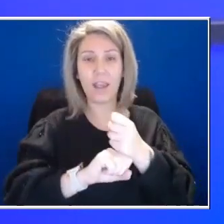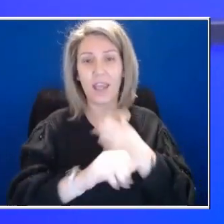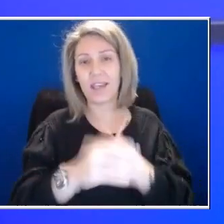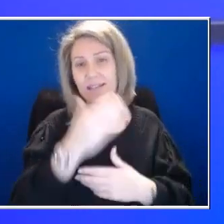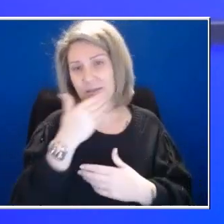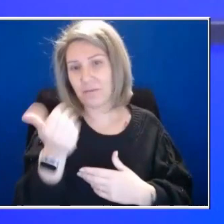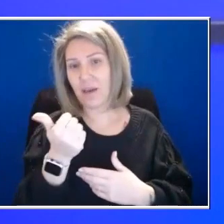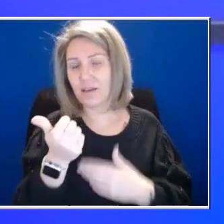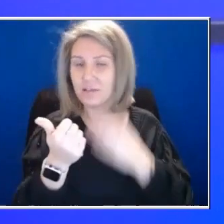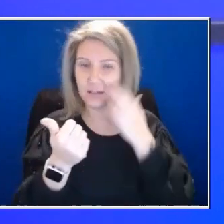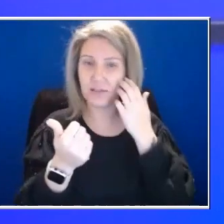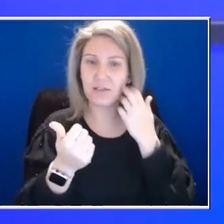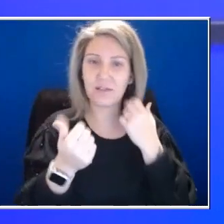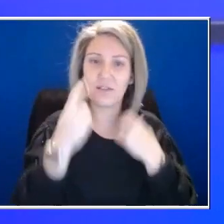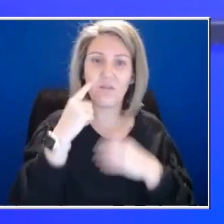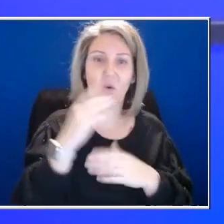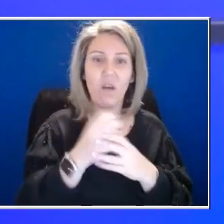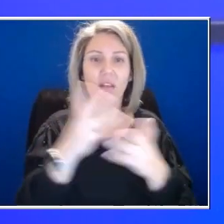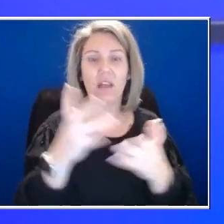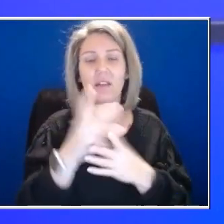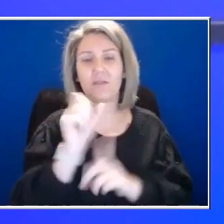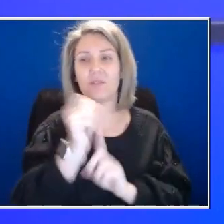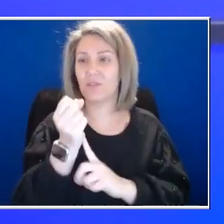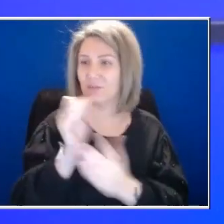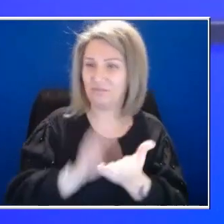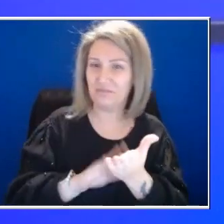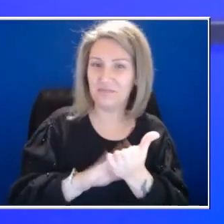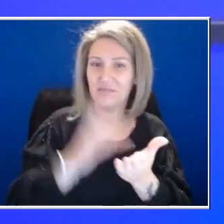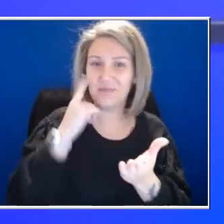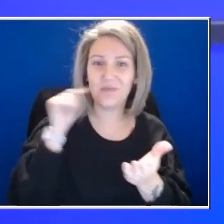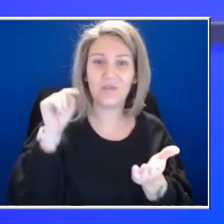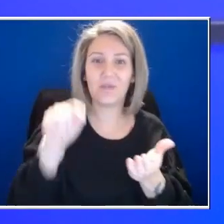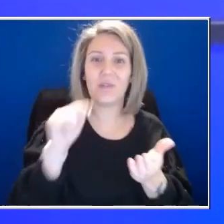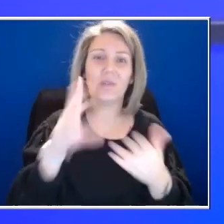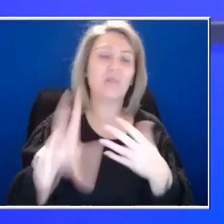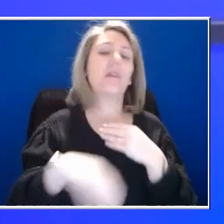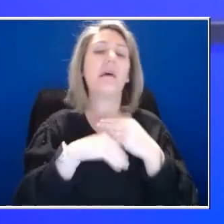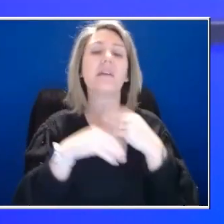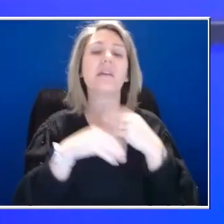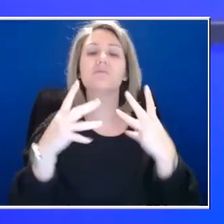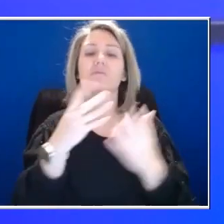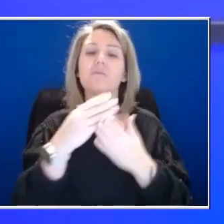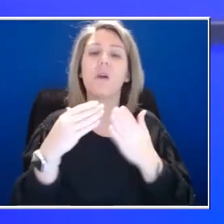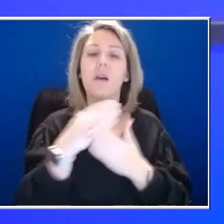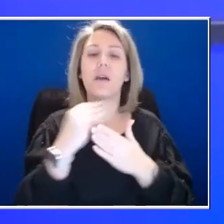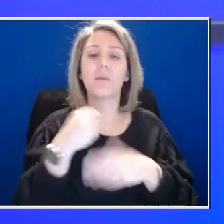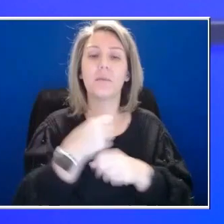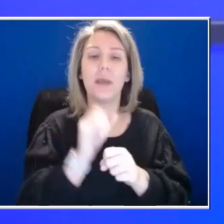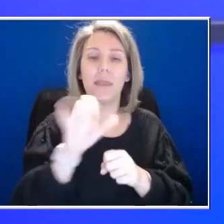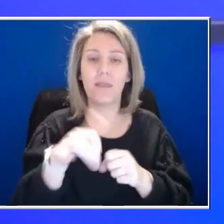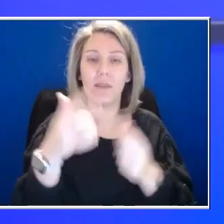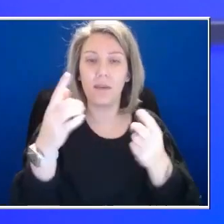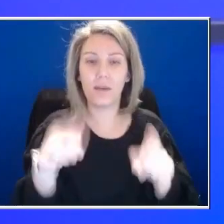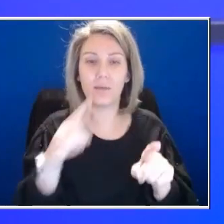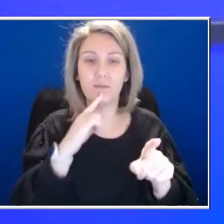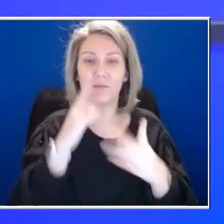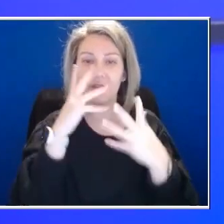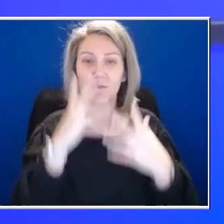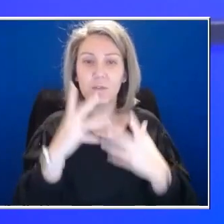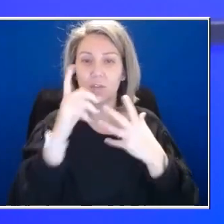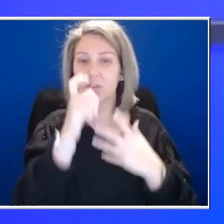of cases. So kudos to you for going the extra mile and making that happen. But it's unfortunately not uncommon.